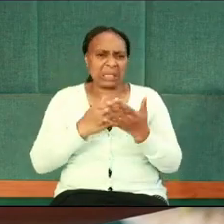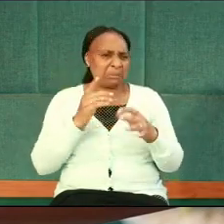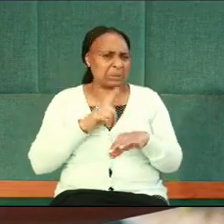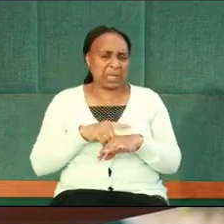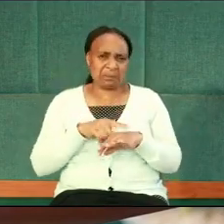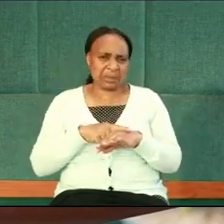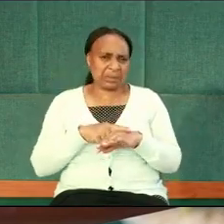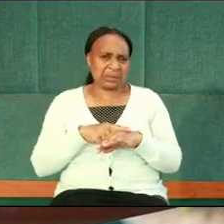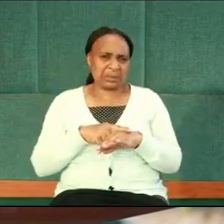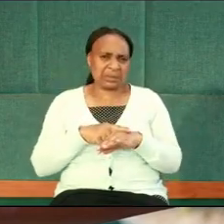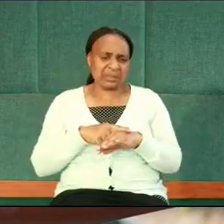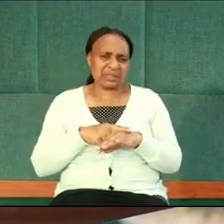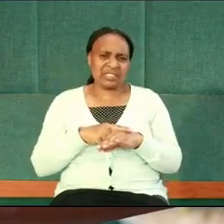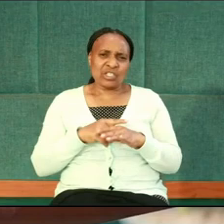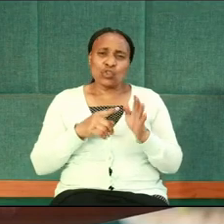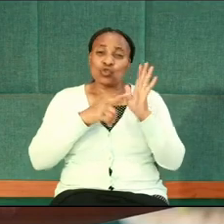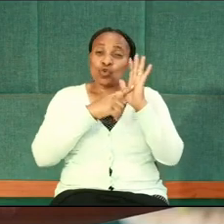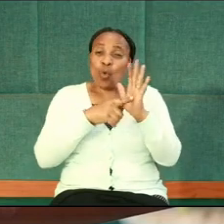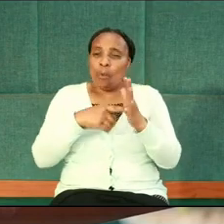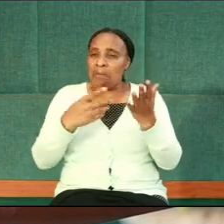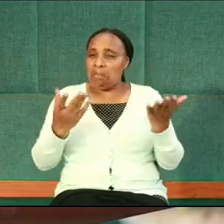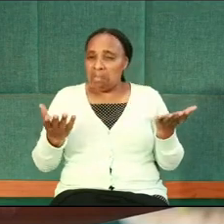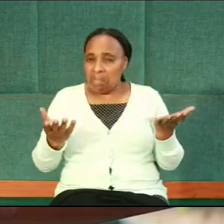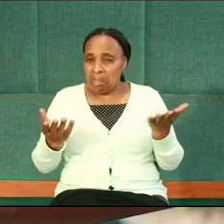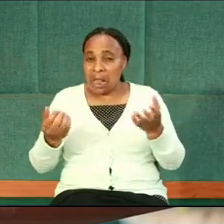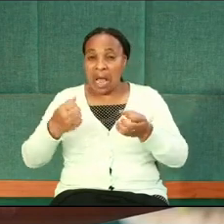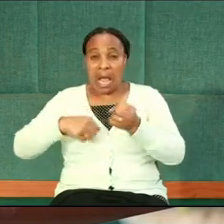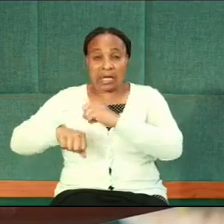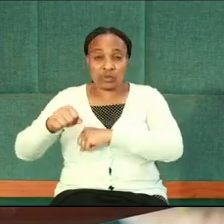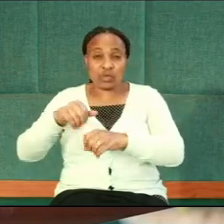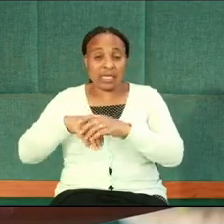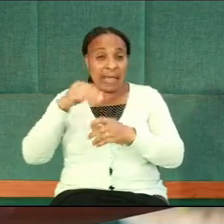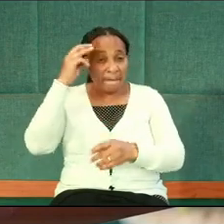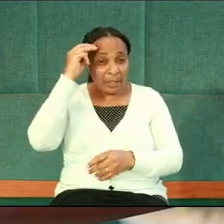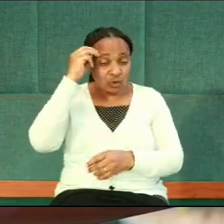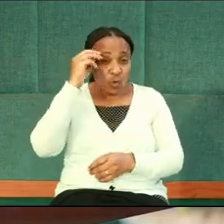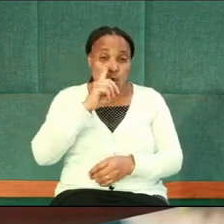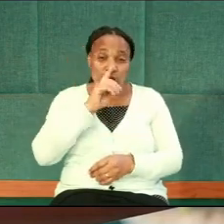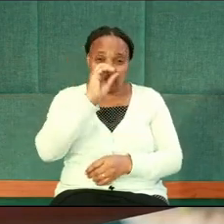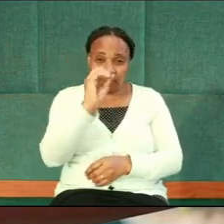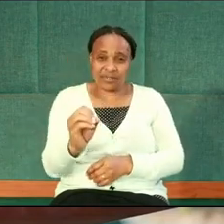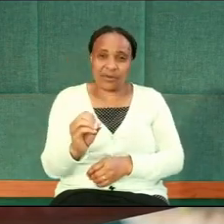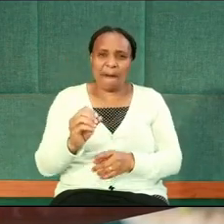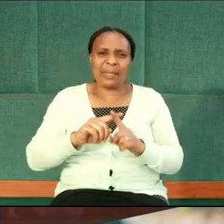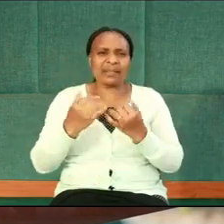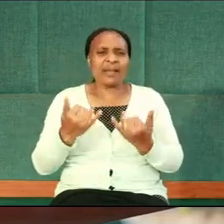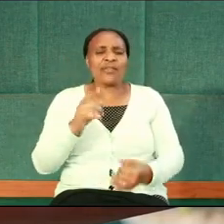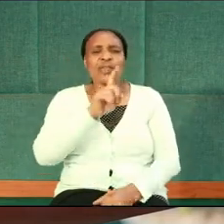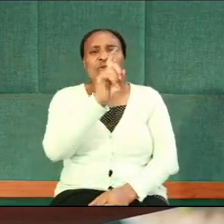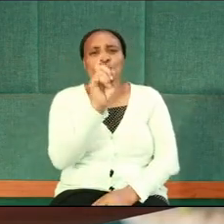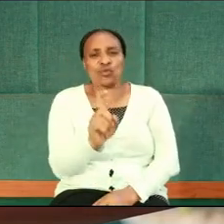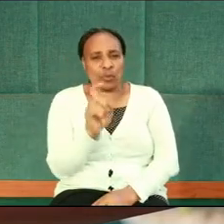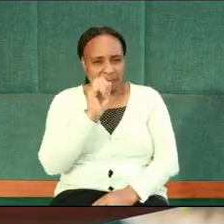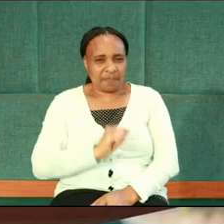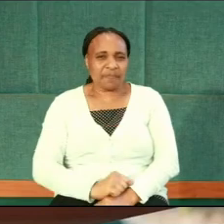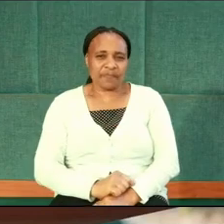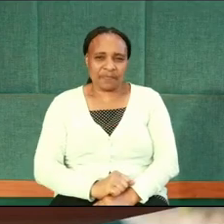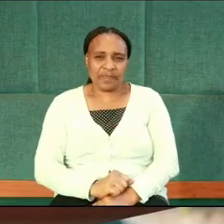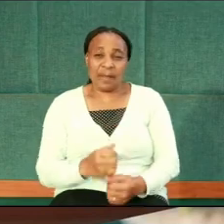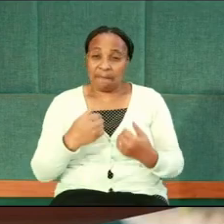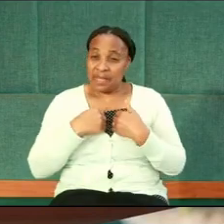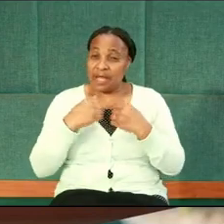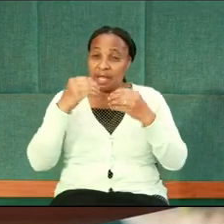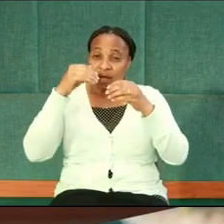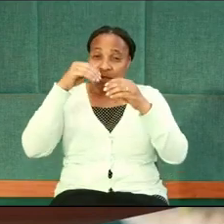sometimes label a cause in a mental disorder, but it's a question of maybe putting